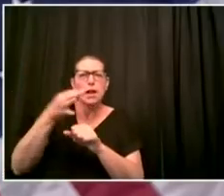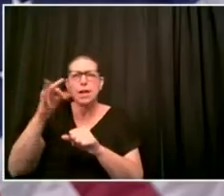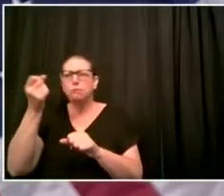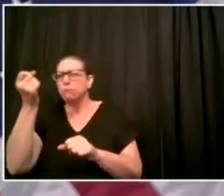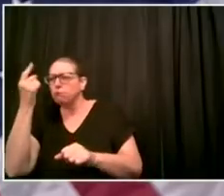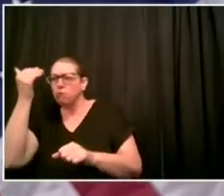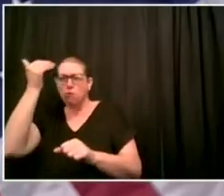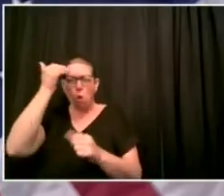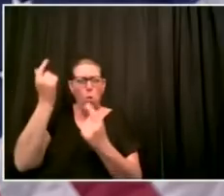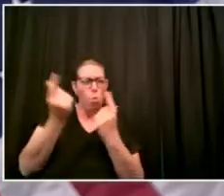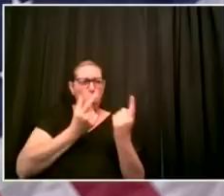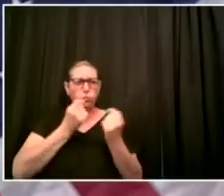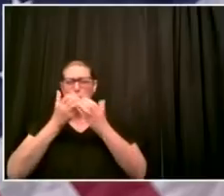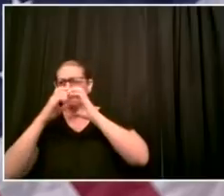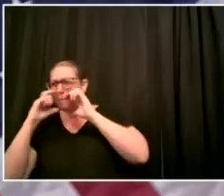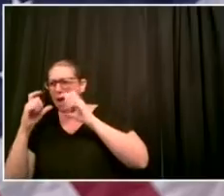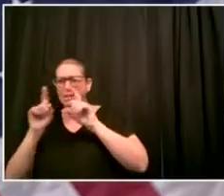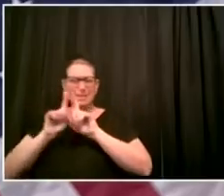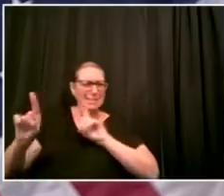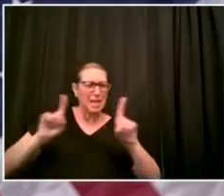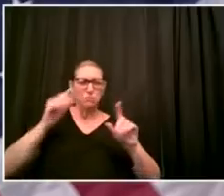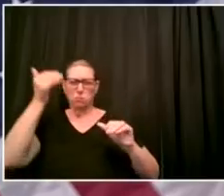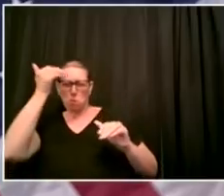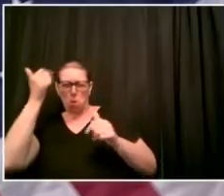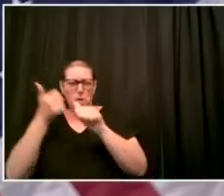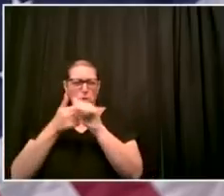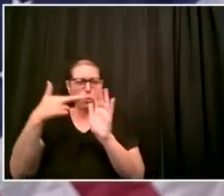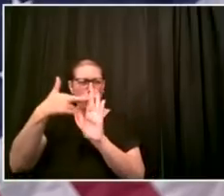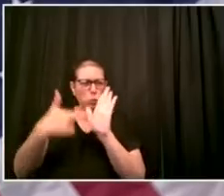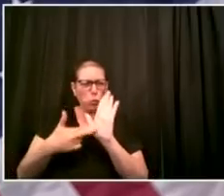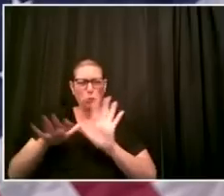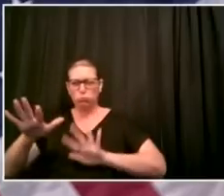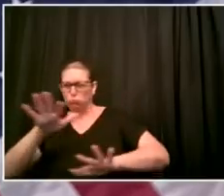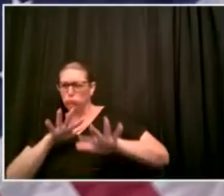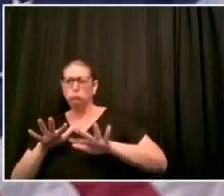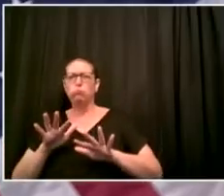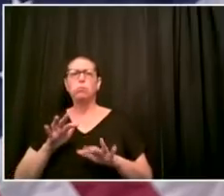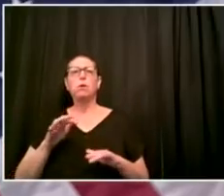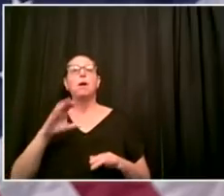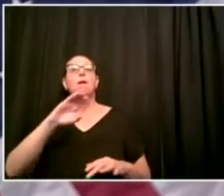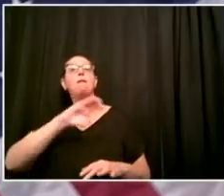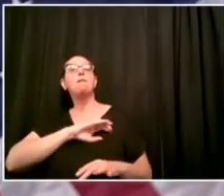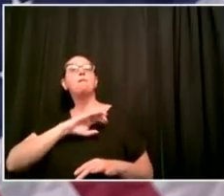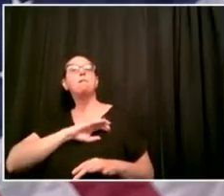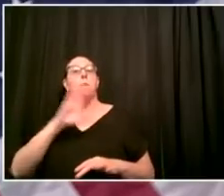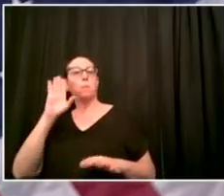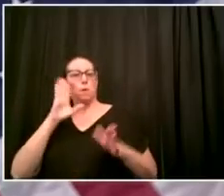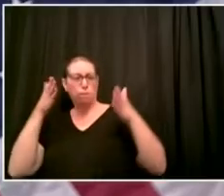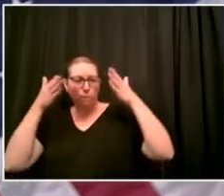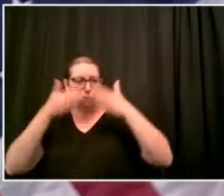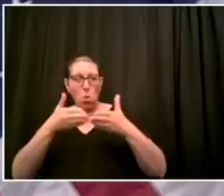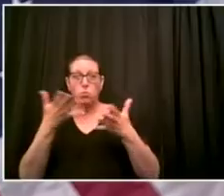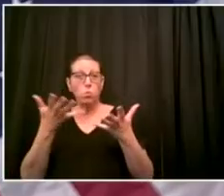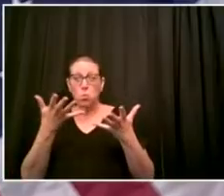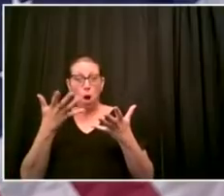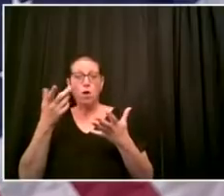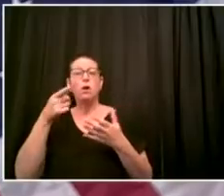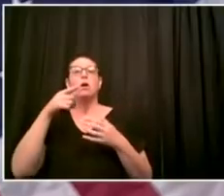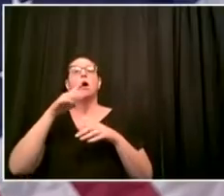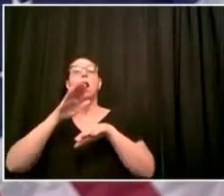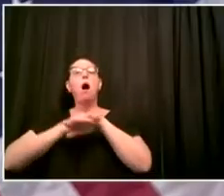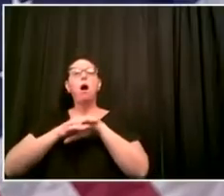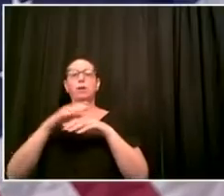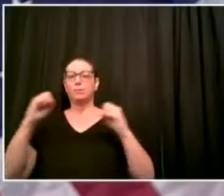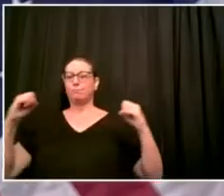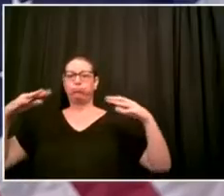NYPD will be in reserve for dealing with gatherings, particularly large gatherings. And that's an area where I've been very clear. We still need them to play a